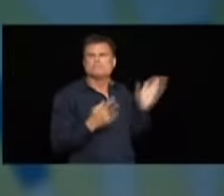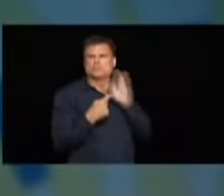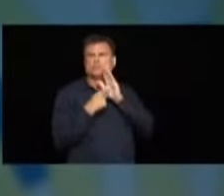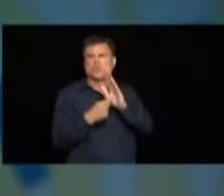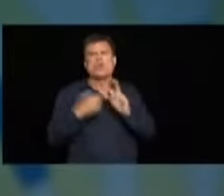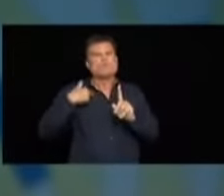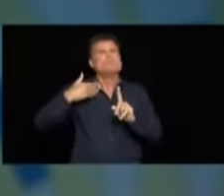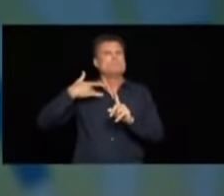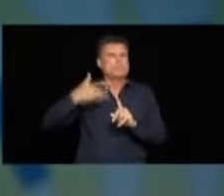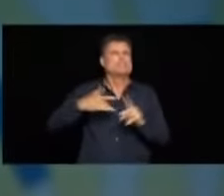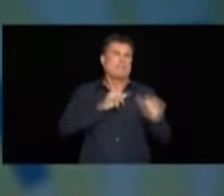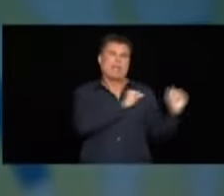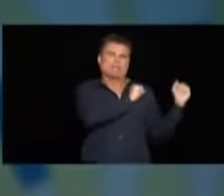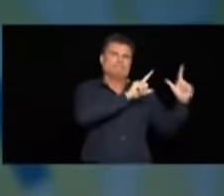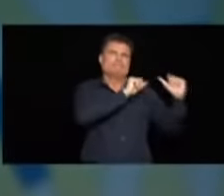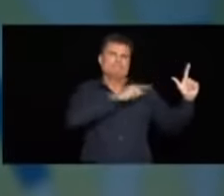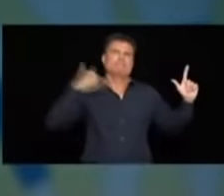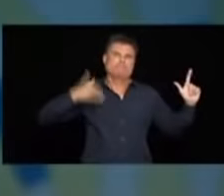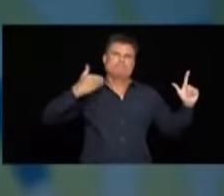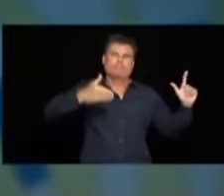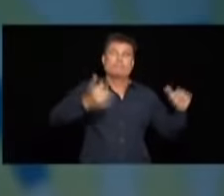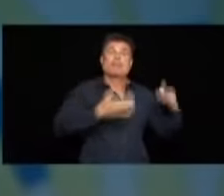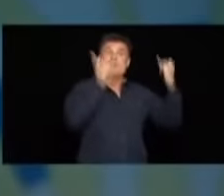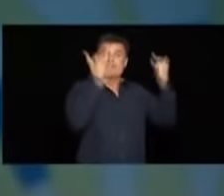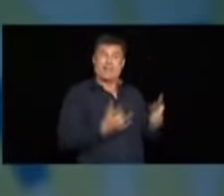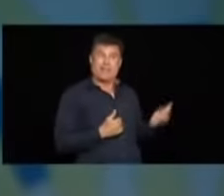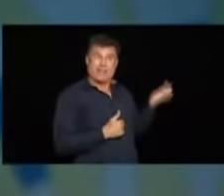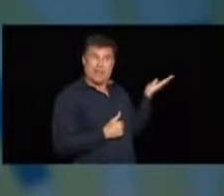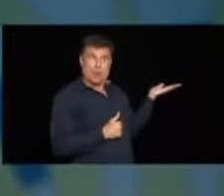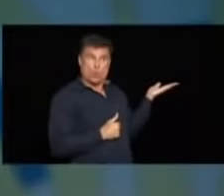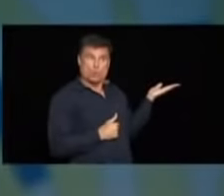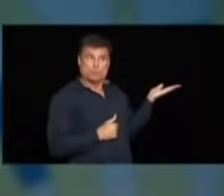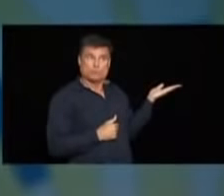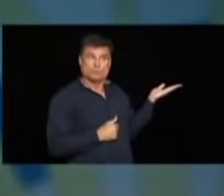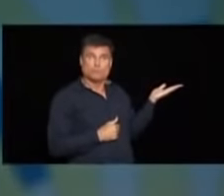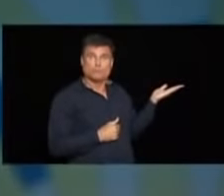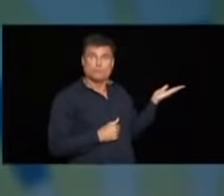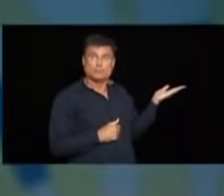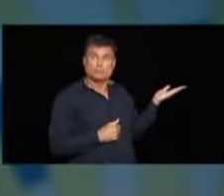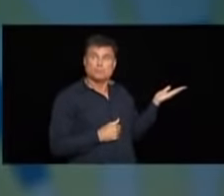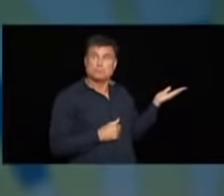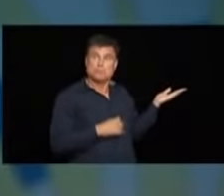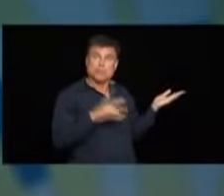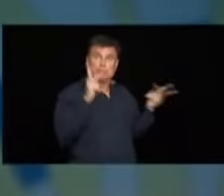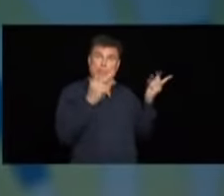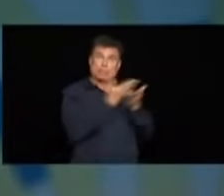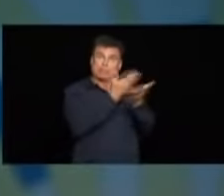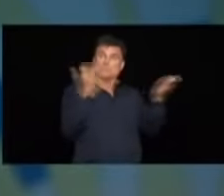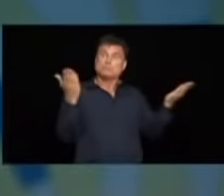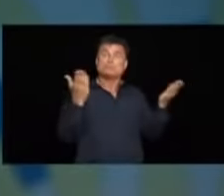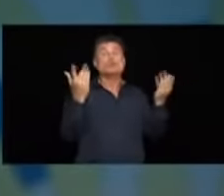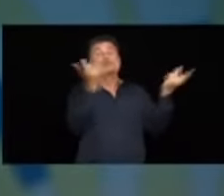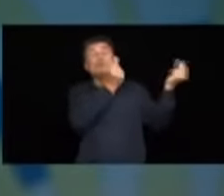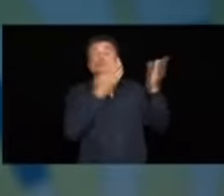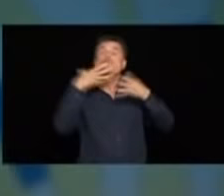8 presentations of this. So right now, we estimate that we're at that somewhere